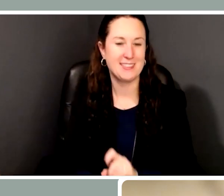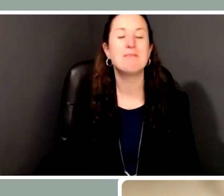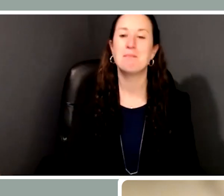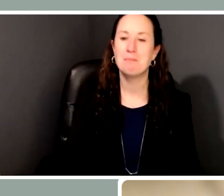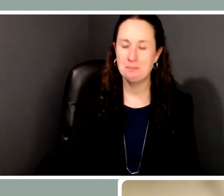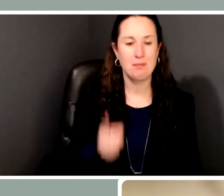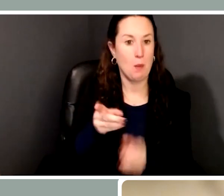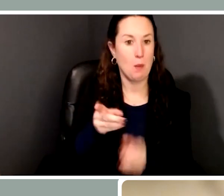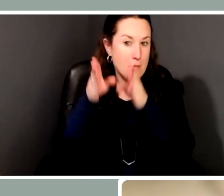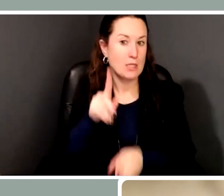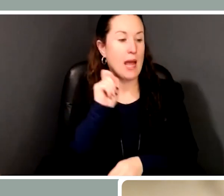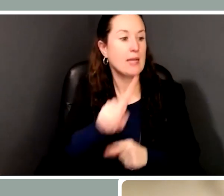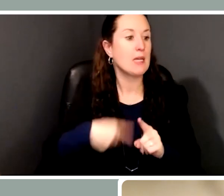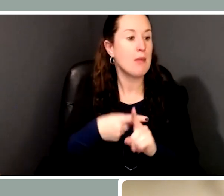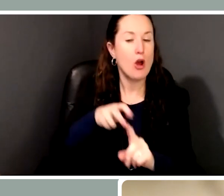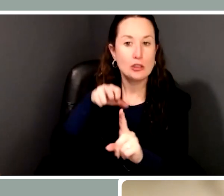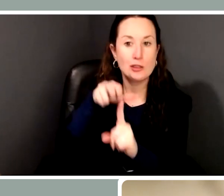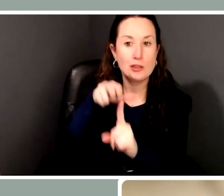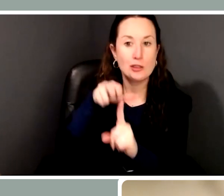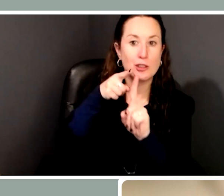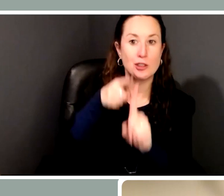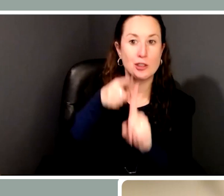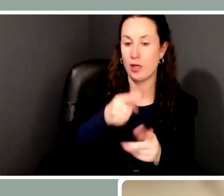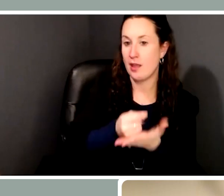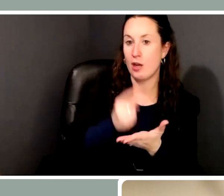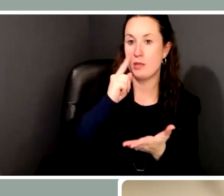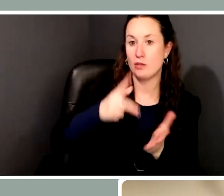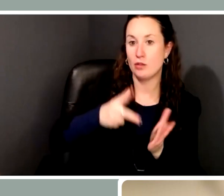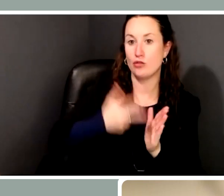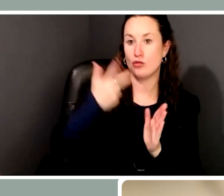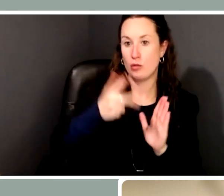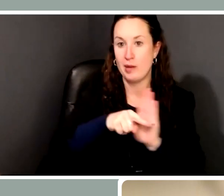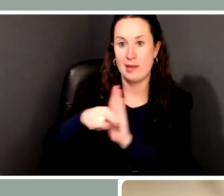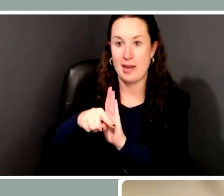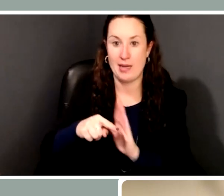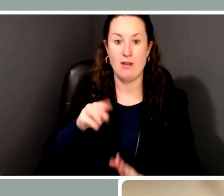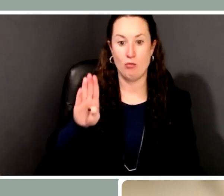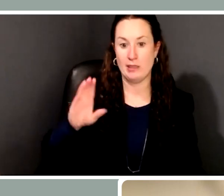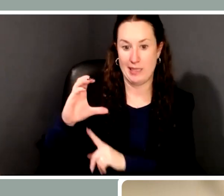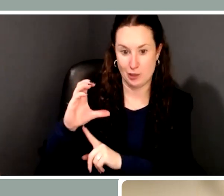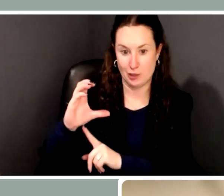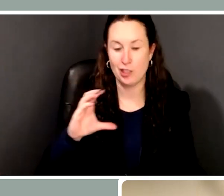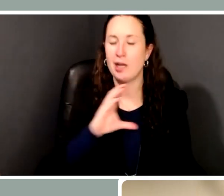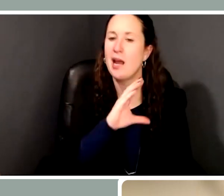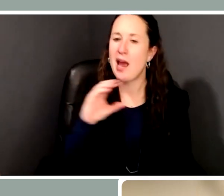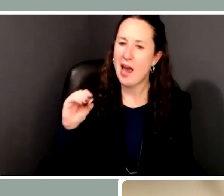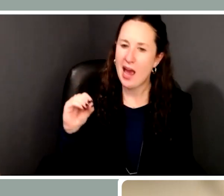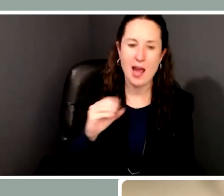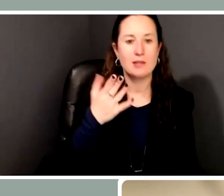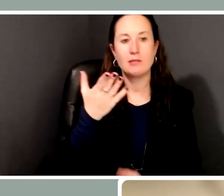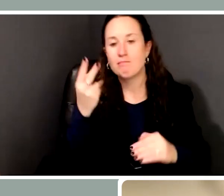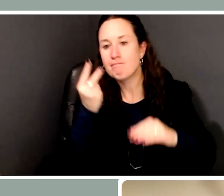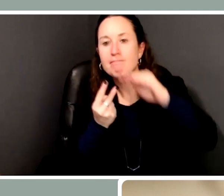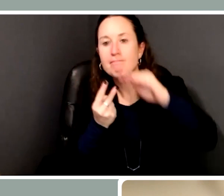about targeted therapies in triple negative breast cancer and what is sort of on the horizon for those, which